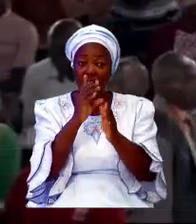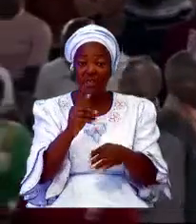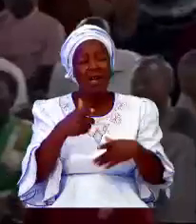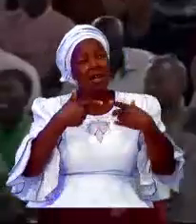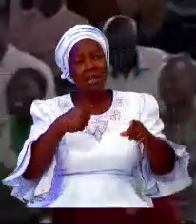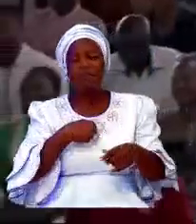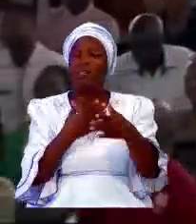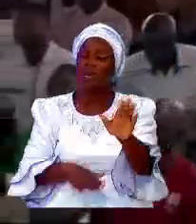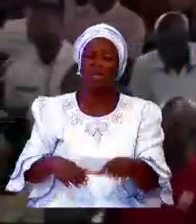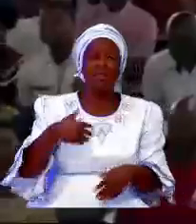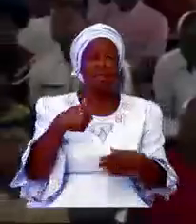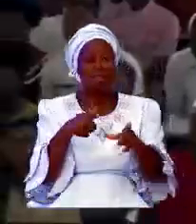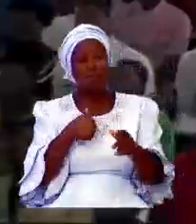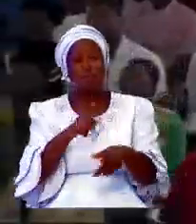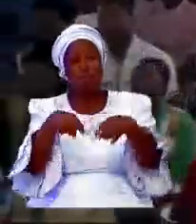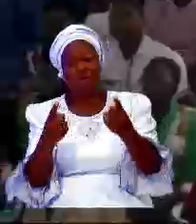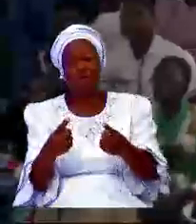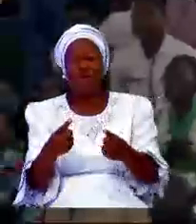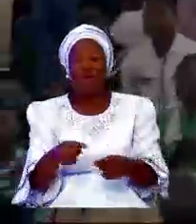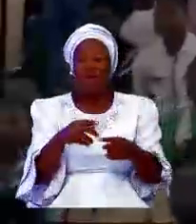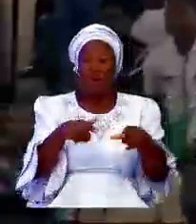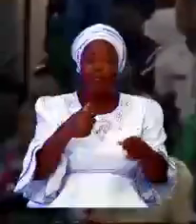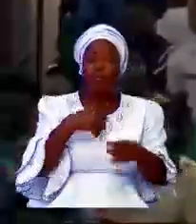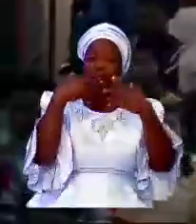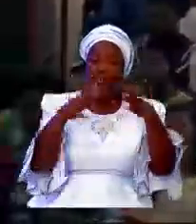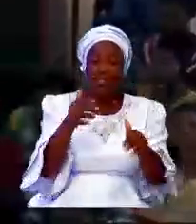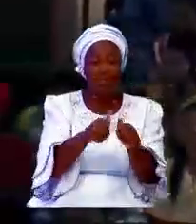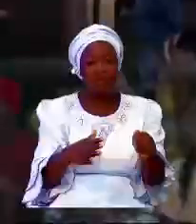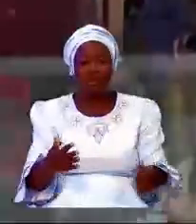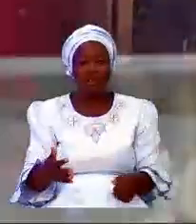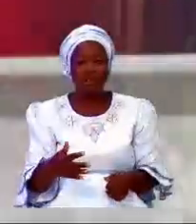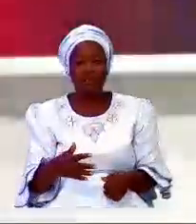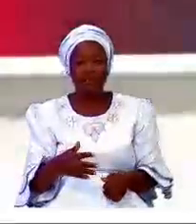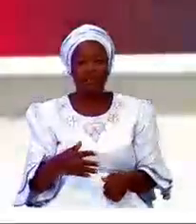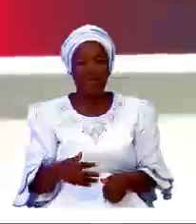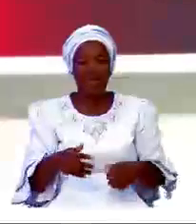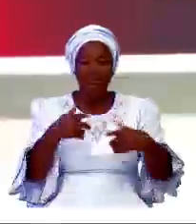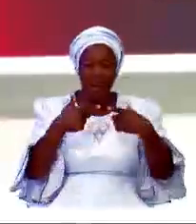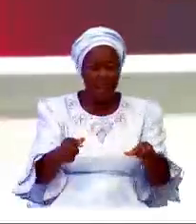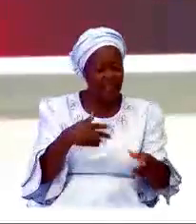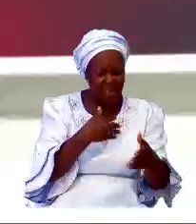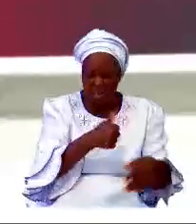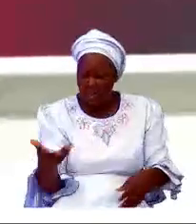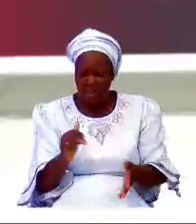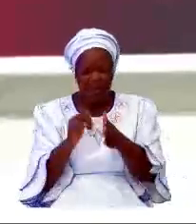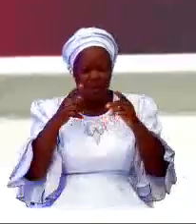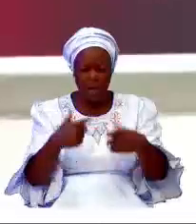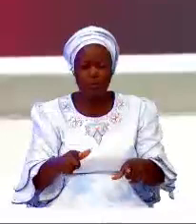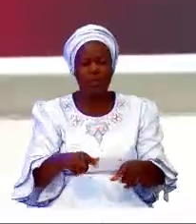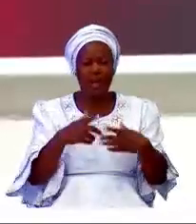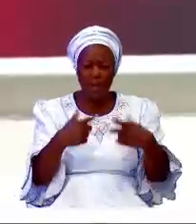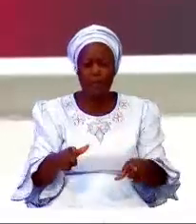Any prayer you have prayed, let me go, let me die, let me finish